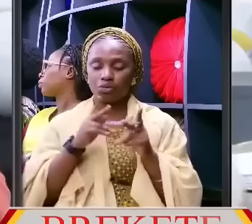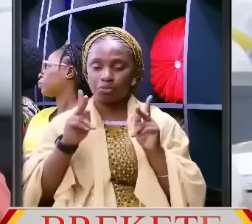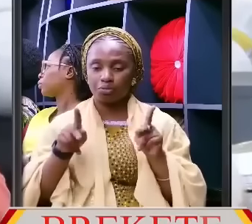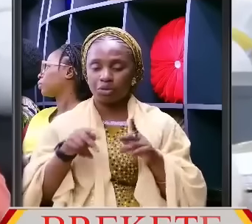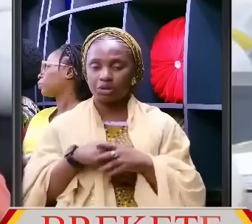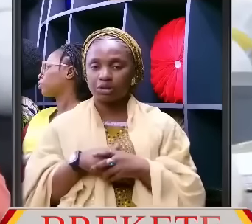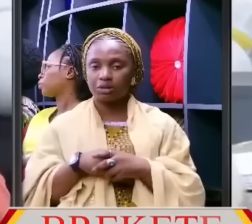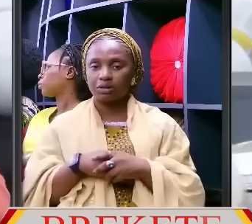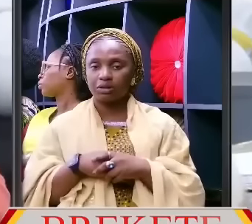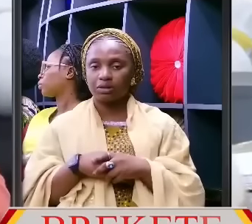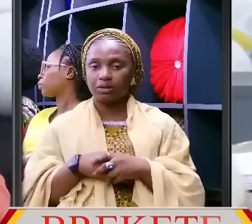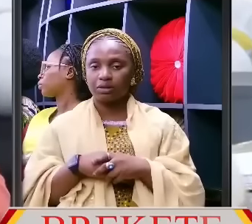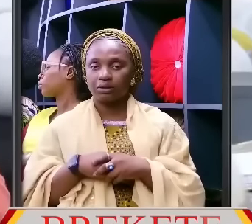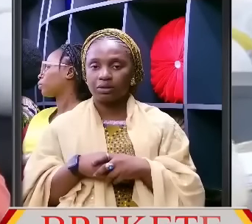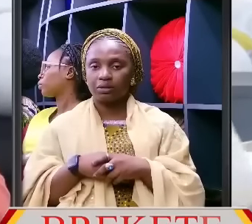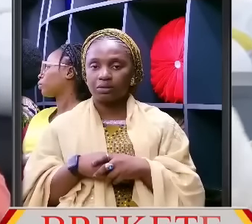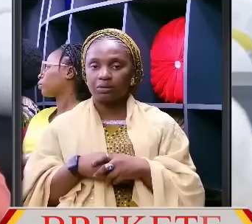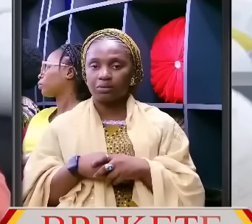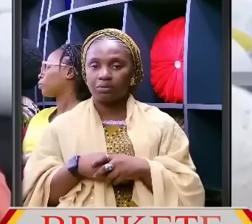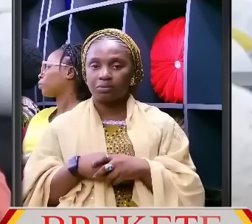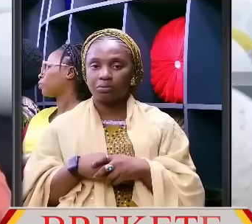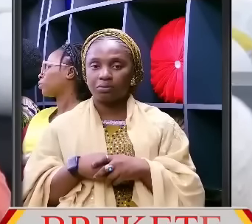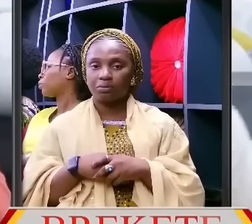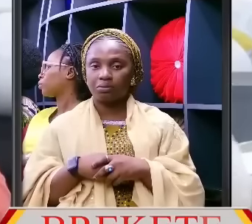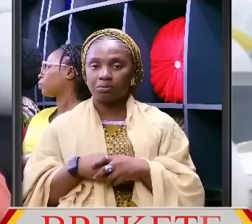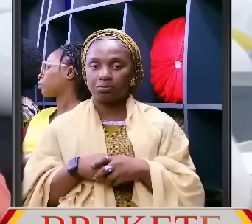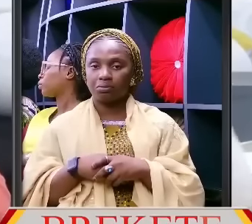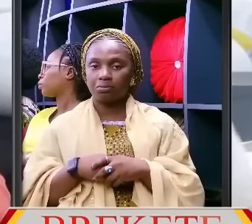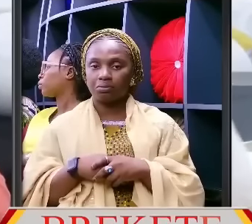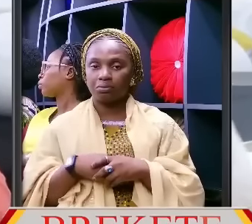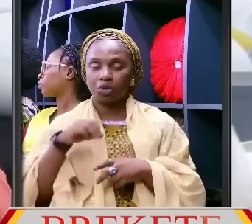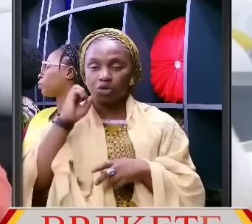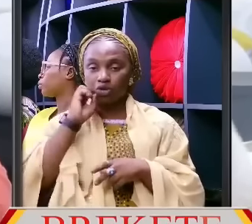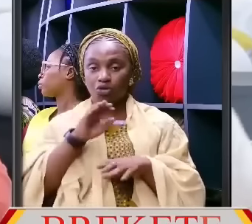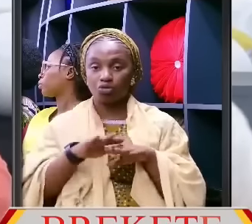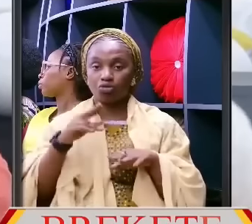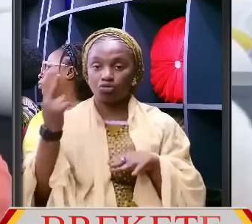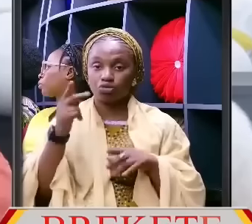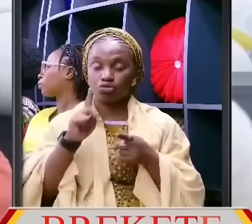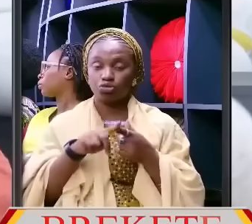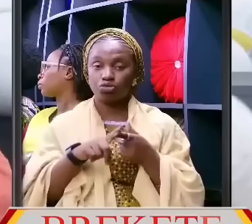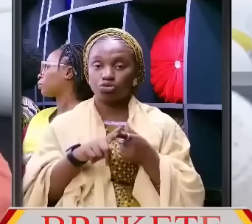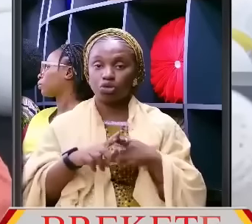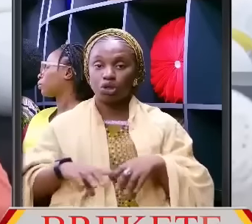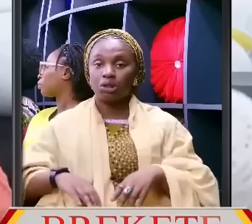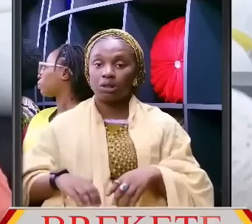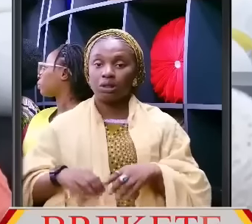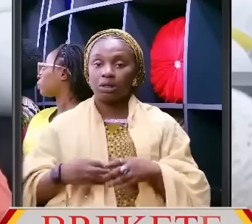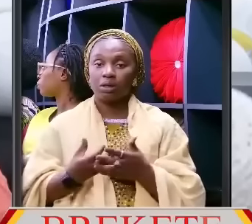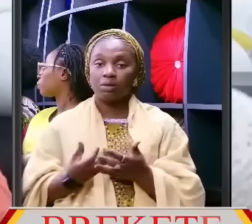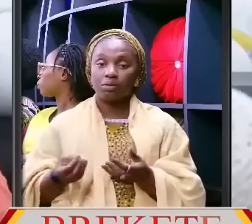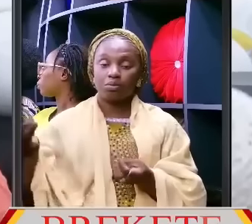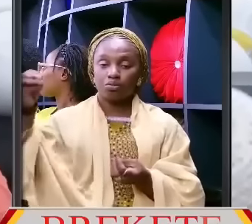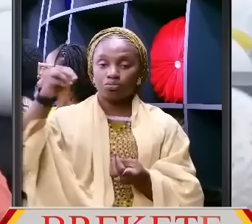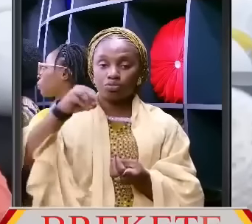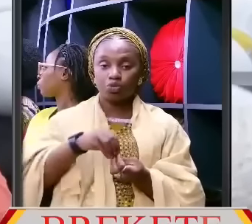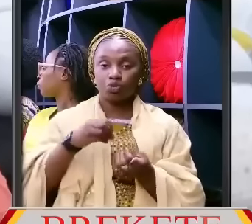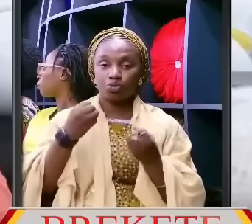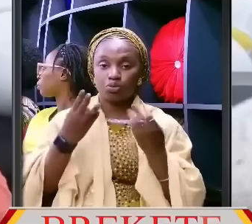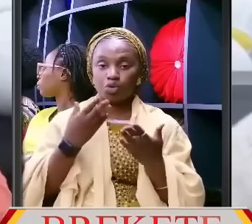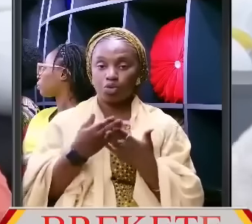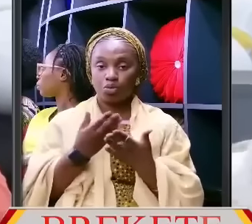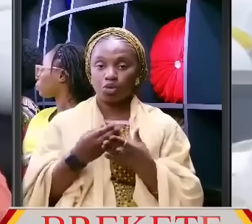You know they increase house rent for in houses. Now the landlord will go come if he hear say this man